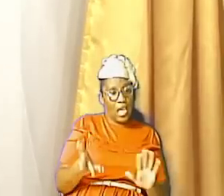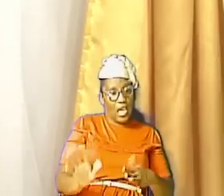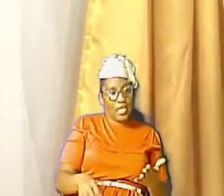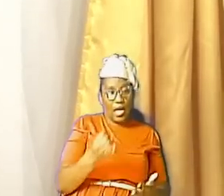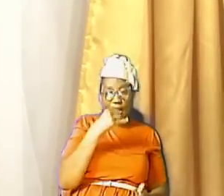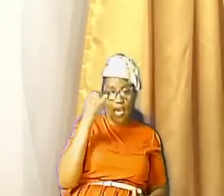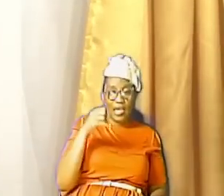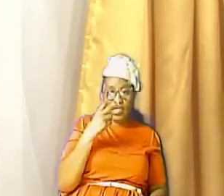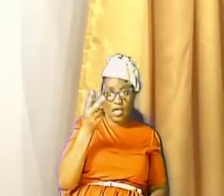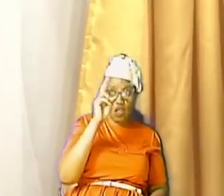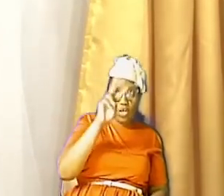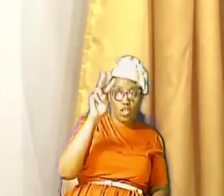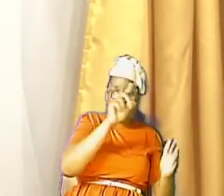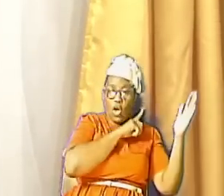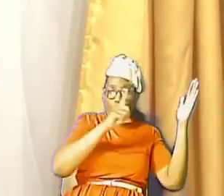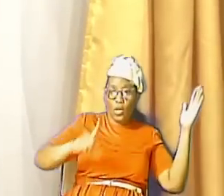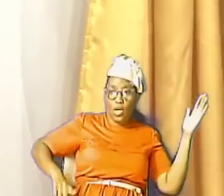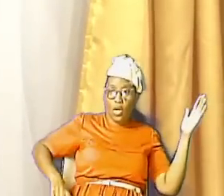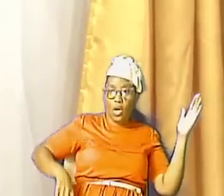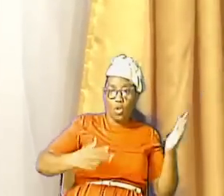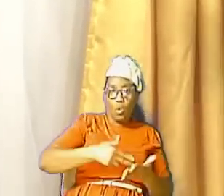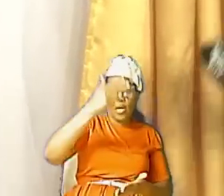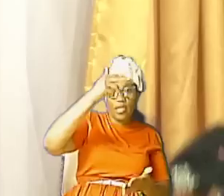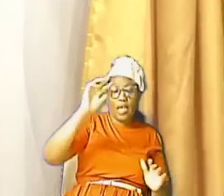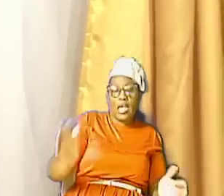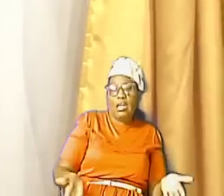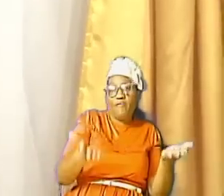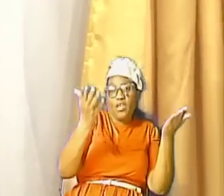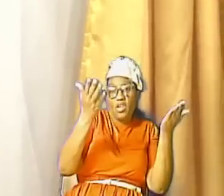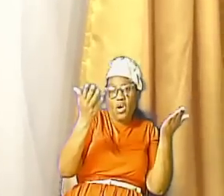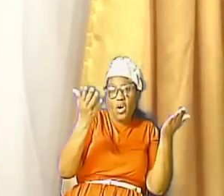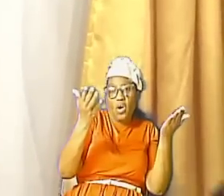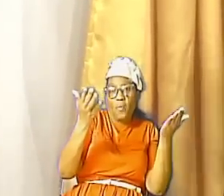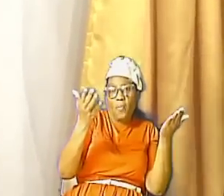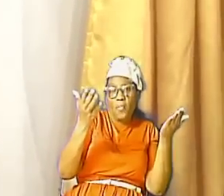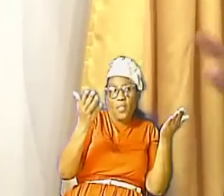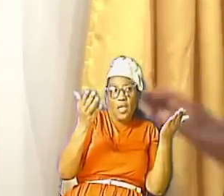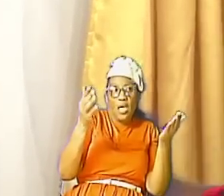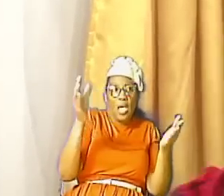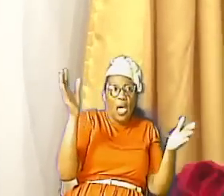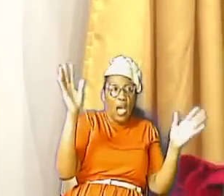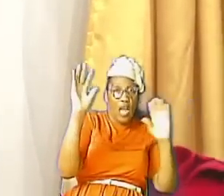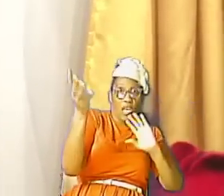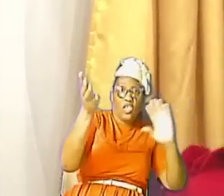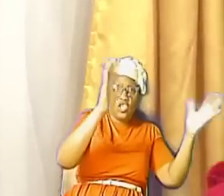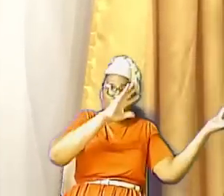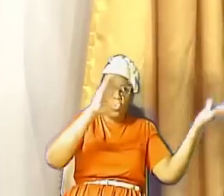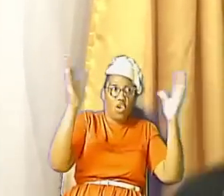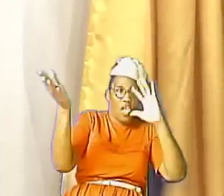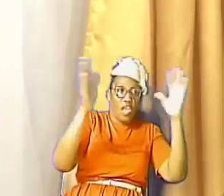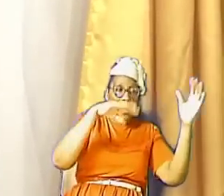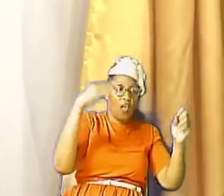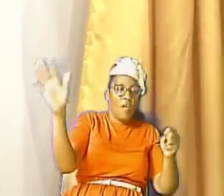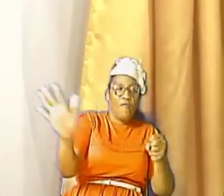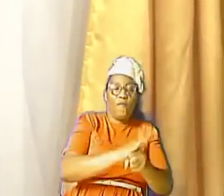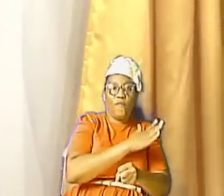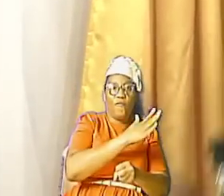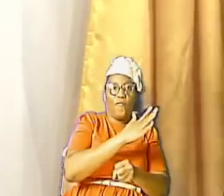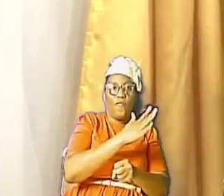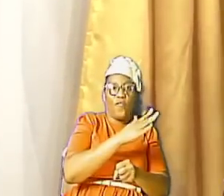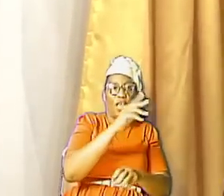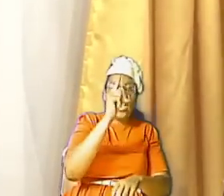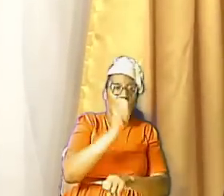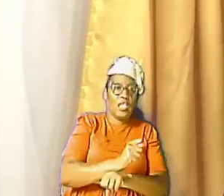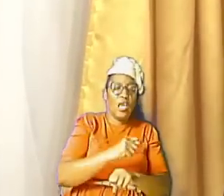Lord. He was high and lifted up, and his train filled the temple full of